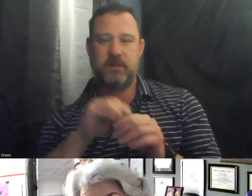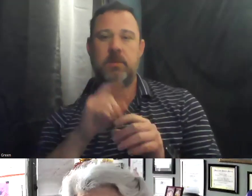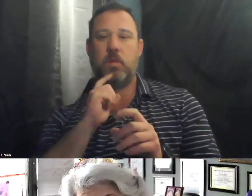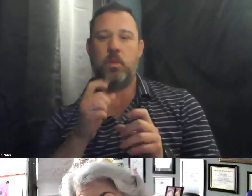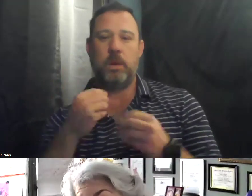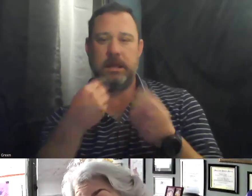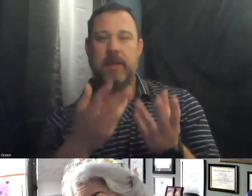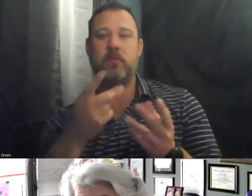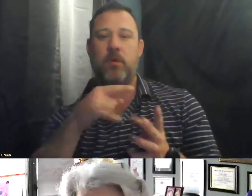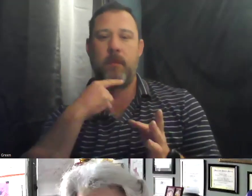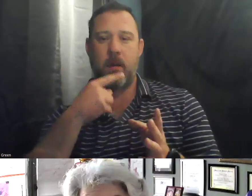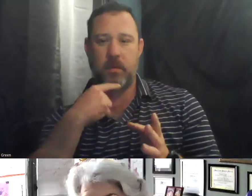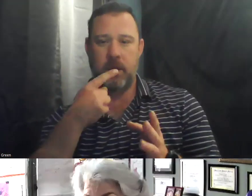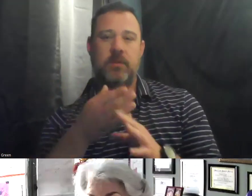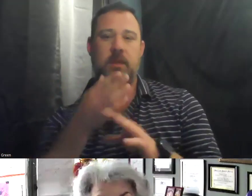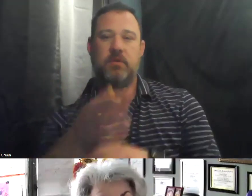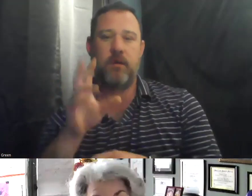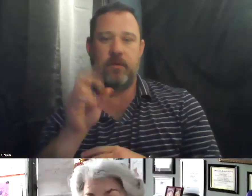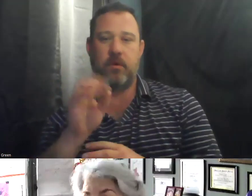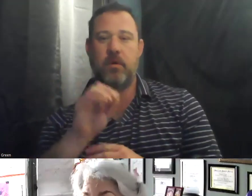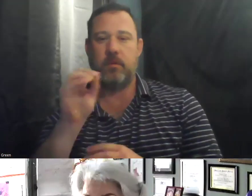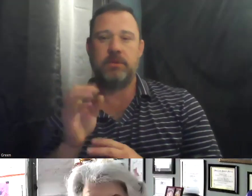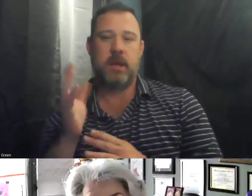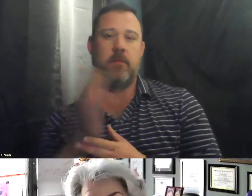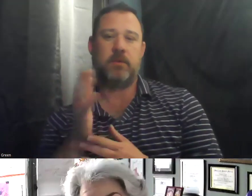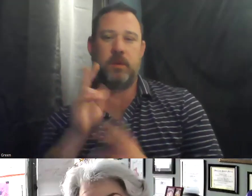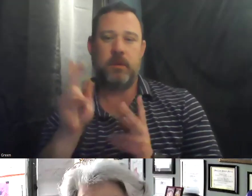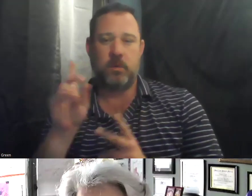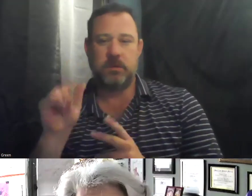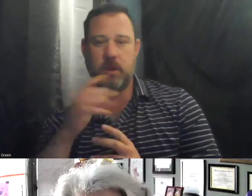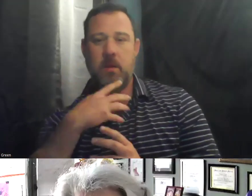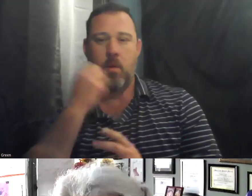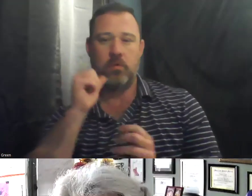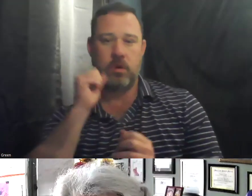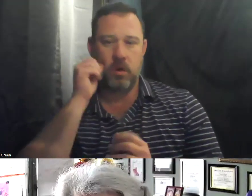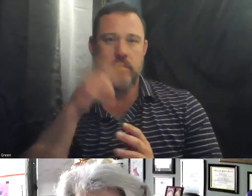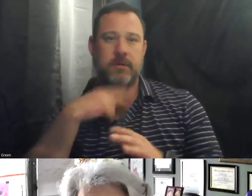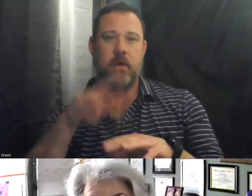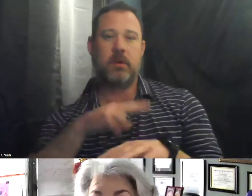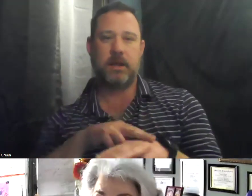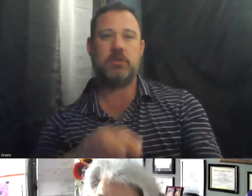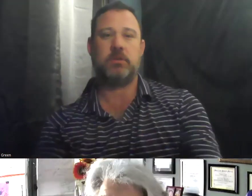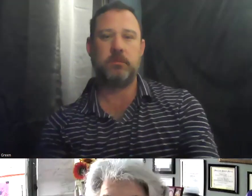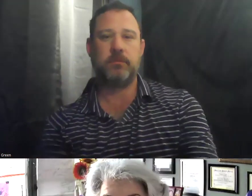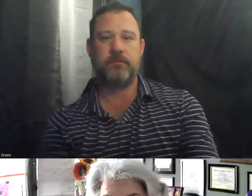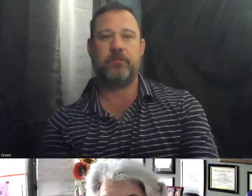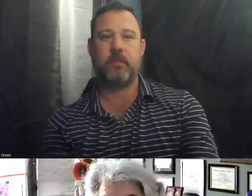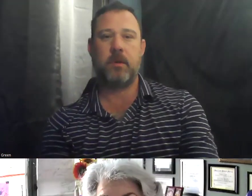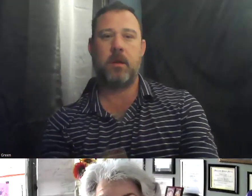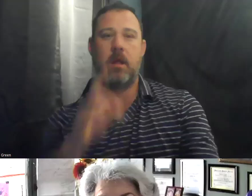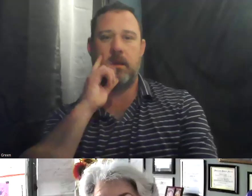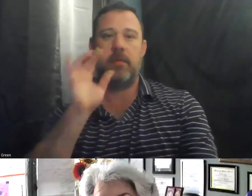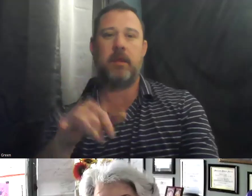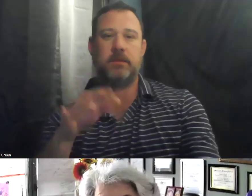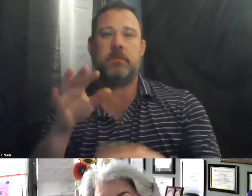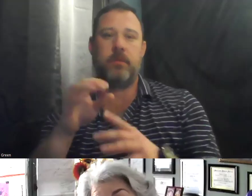to the population that is over 30% between people with disabilities and older adults of our nation. And I think that's the exclamation